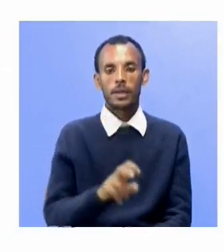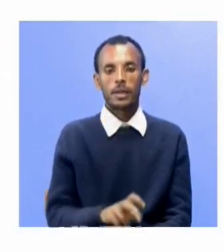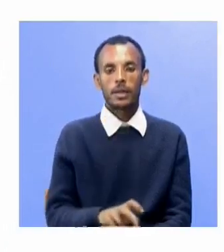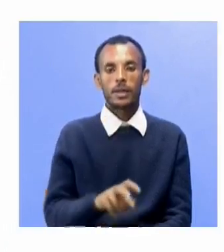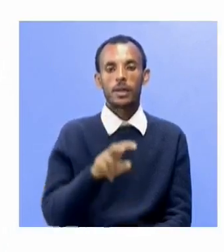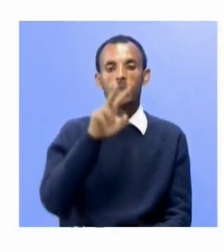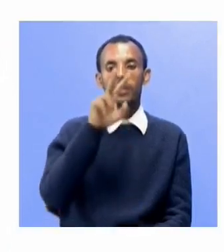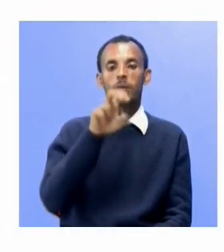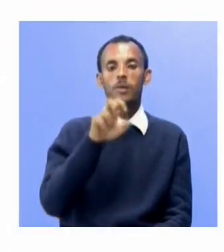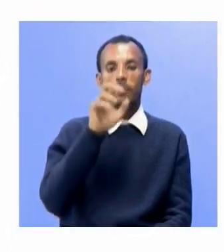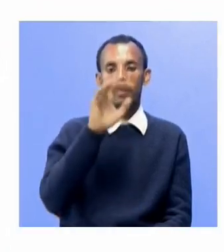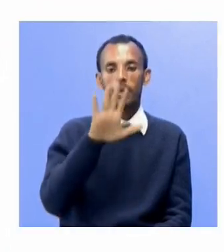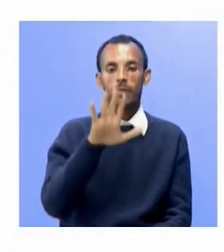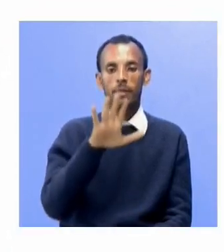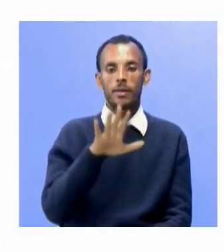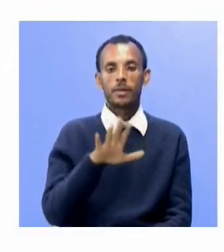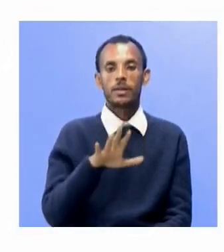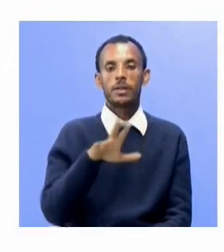25,